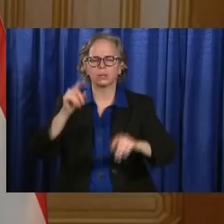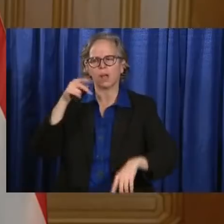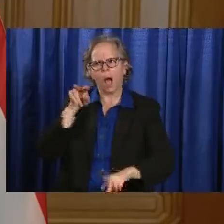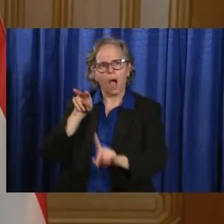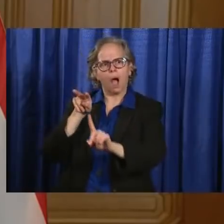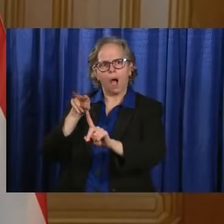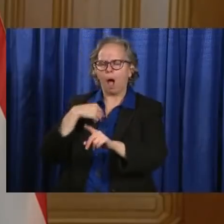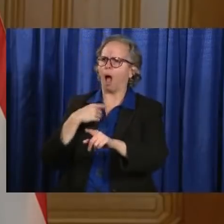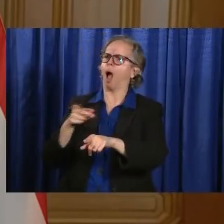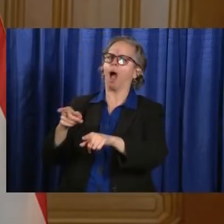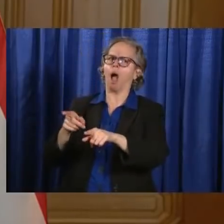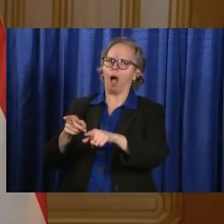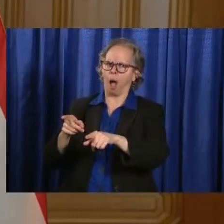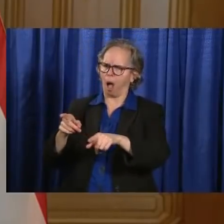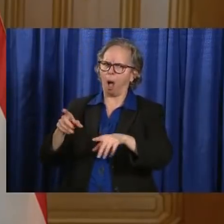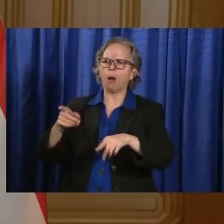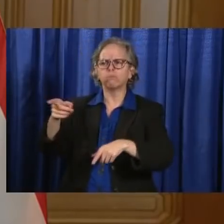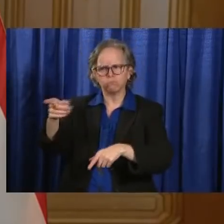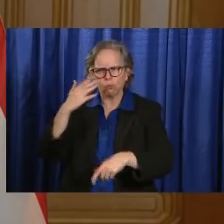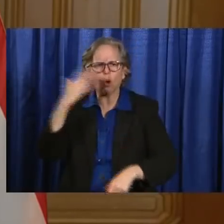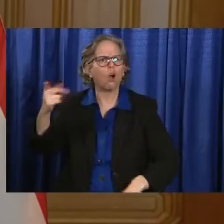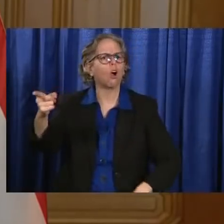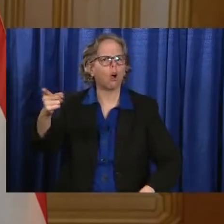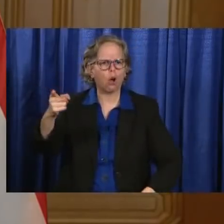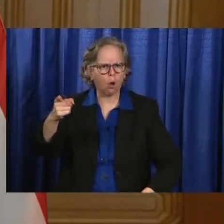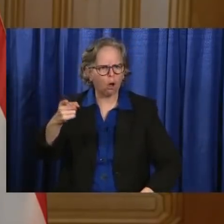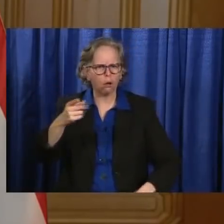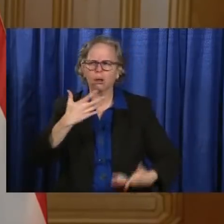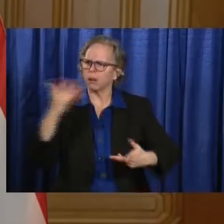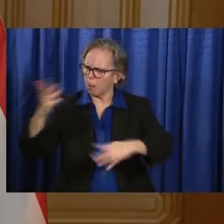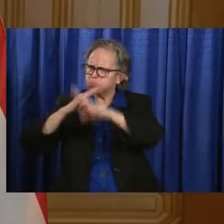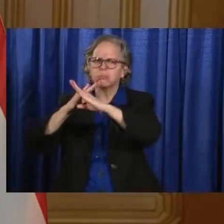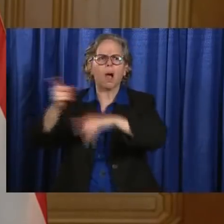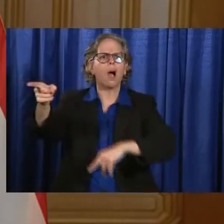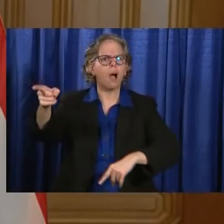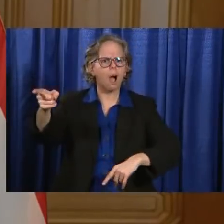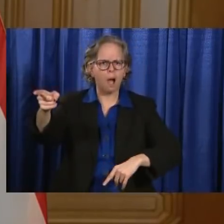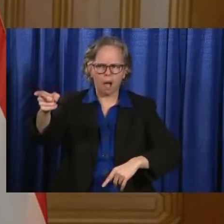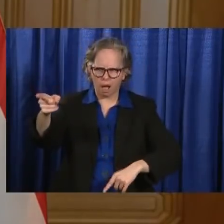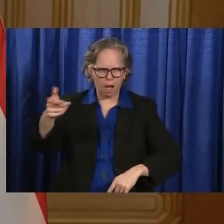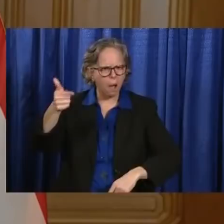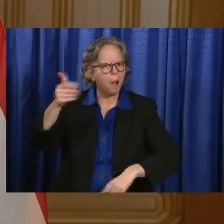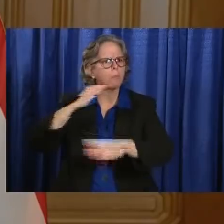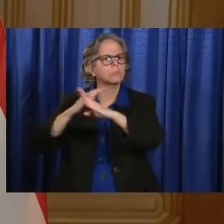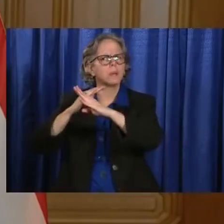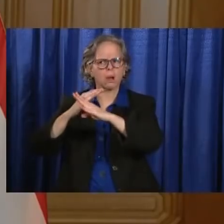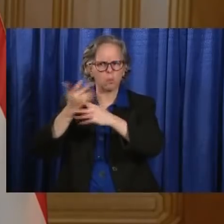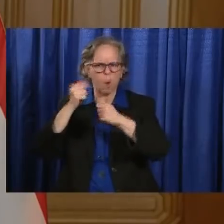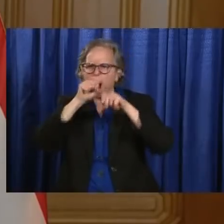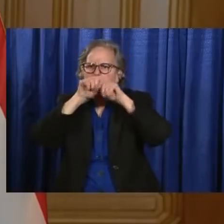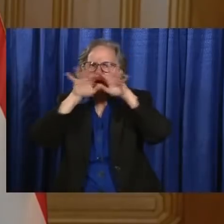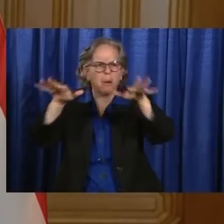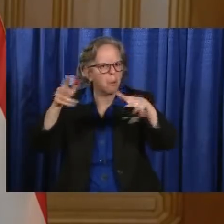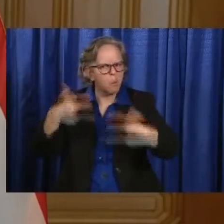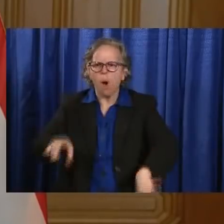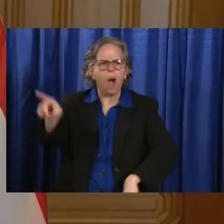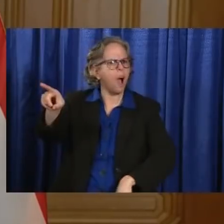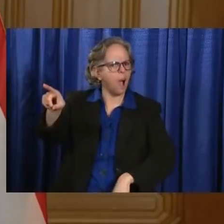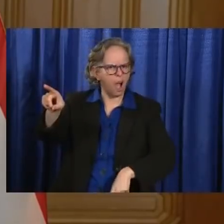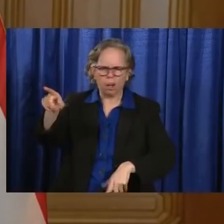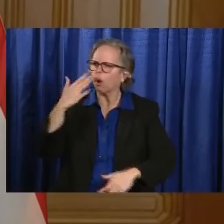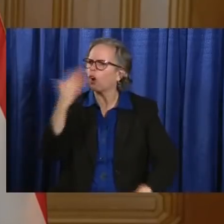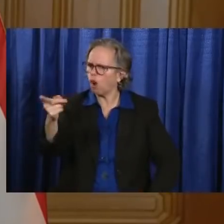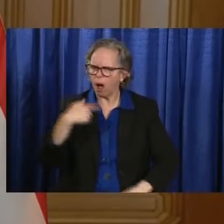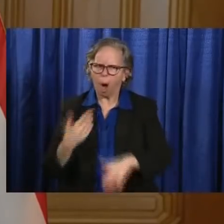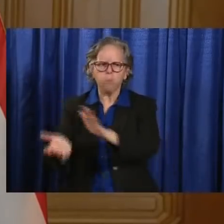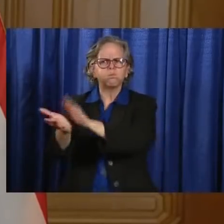do something that's good. They're trying to keep their germs. They're trying to keep from infecting us. And